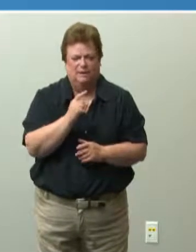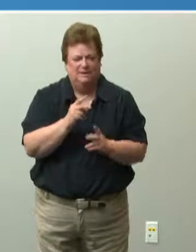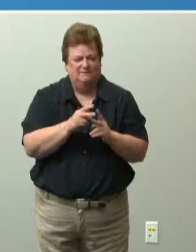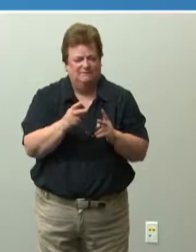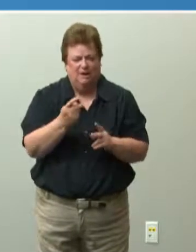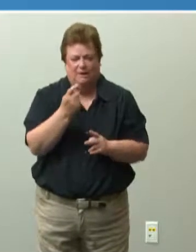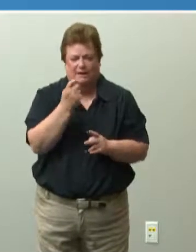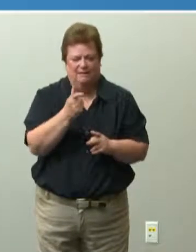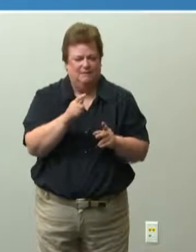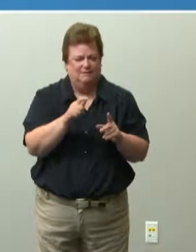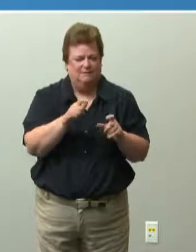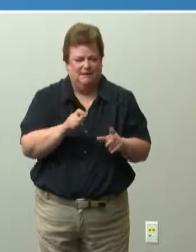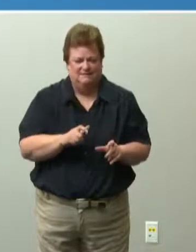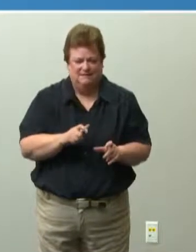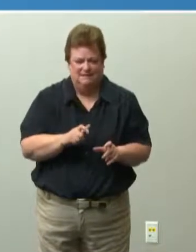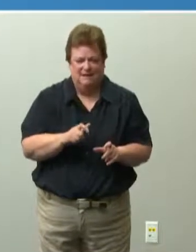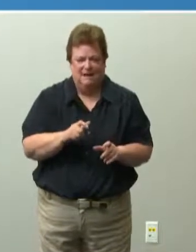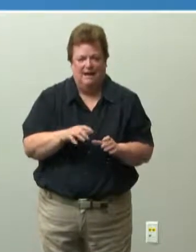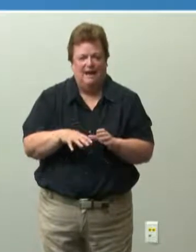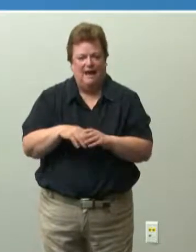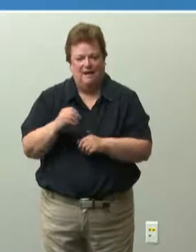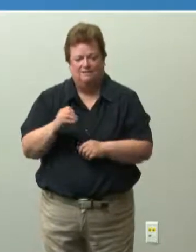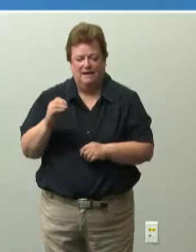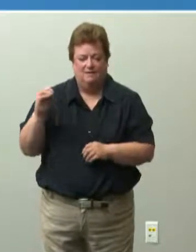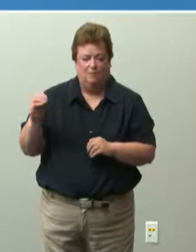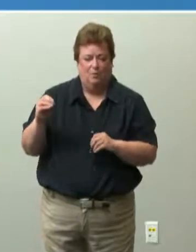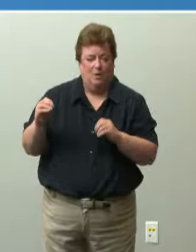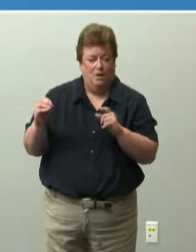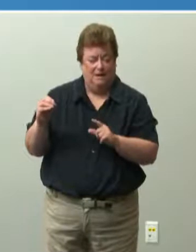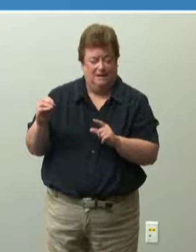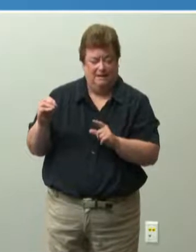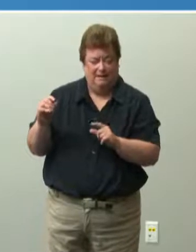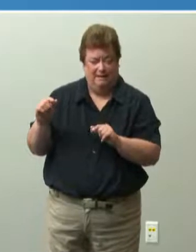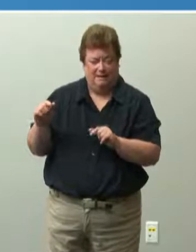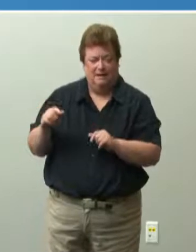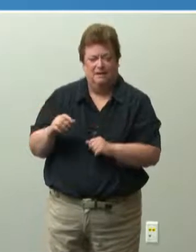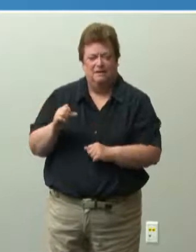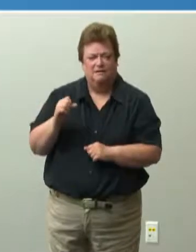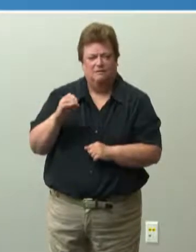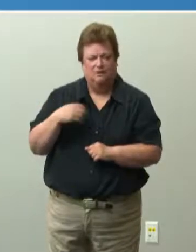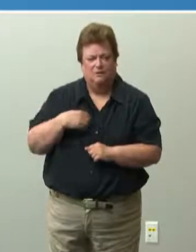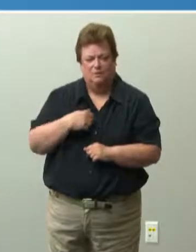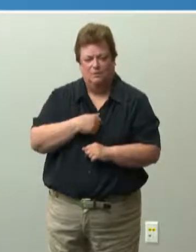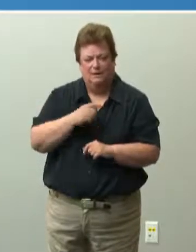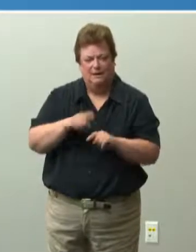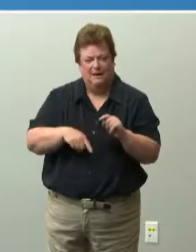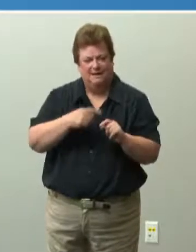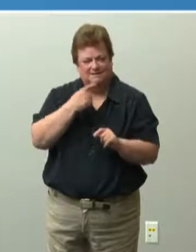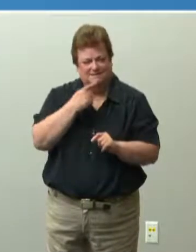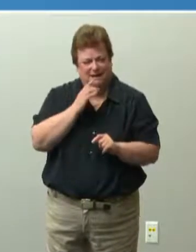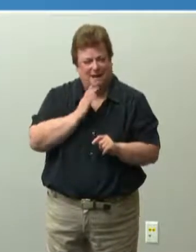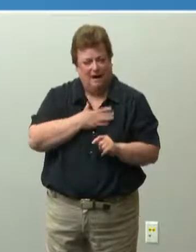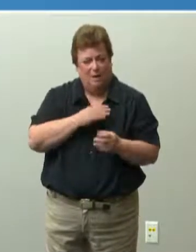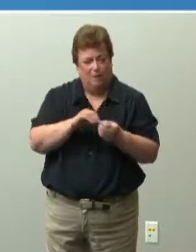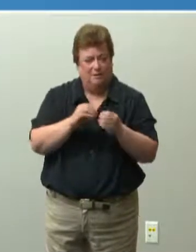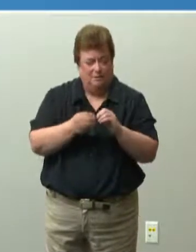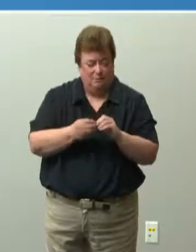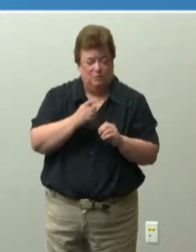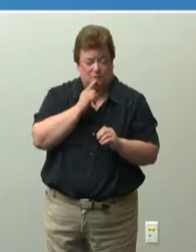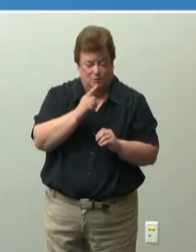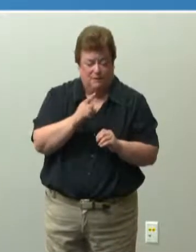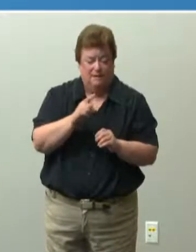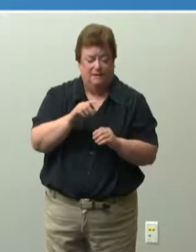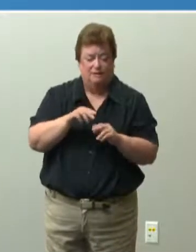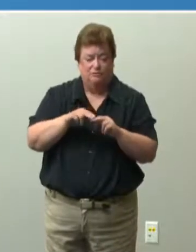testing available outside of the Omaha and Lincoln area. So I don't know that we can say our numbers are dropping across